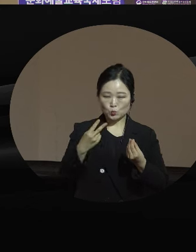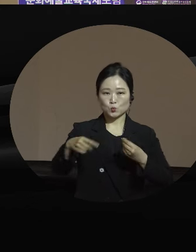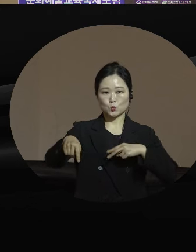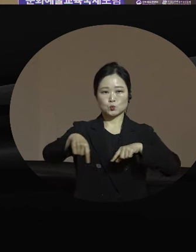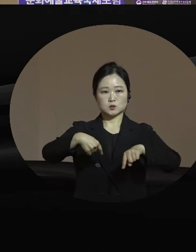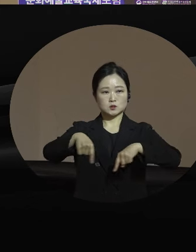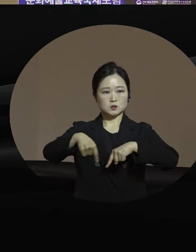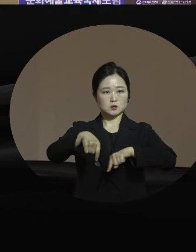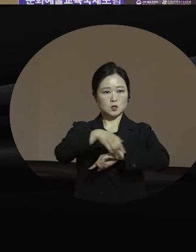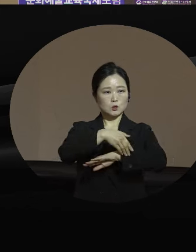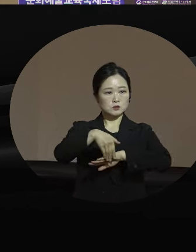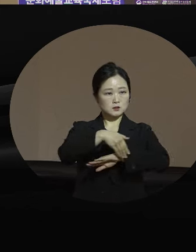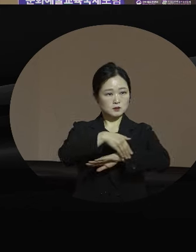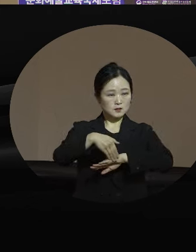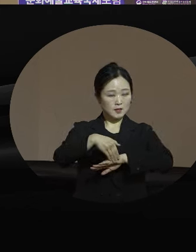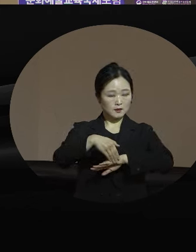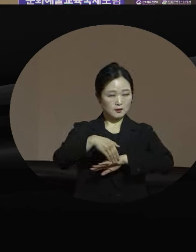our nation.